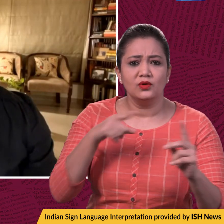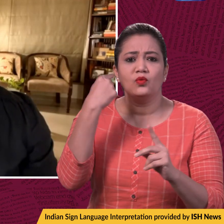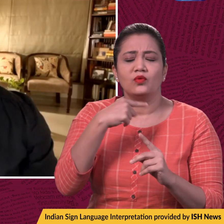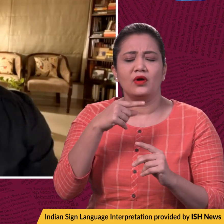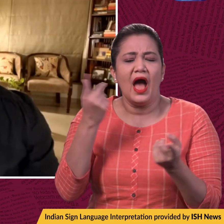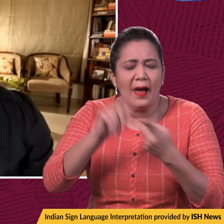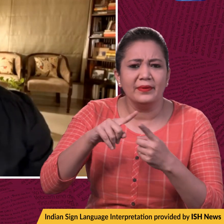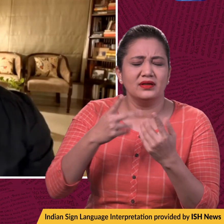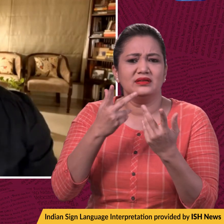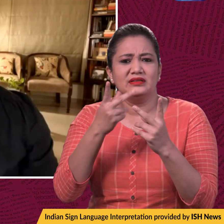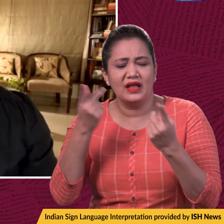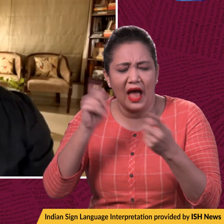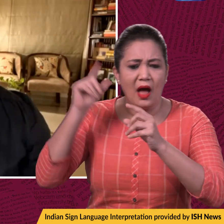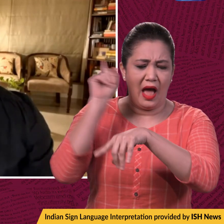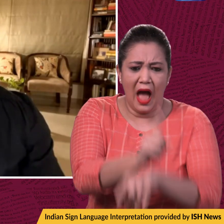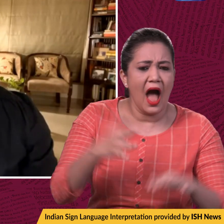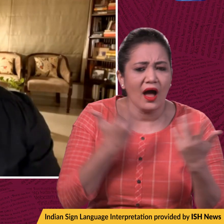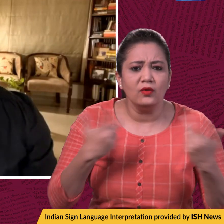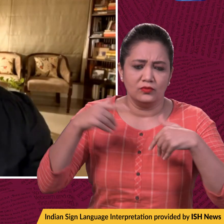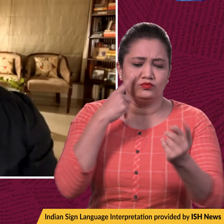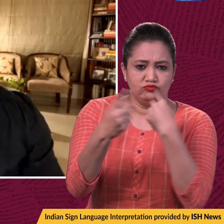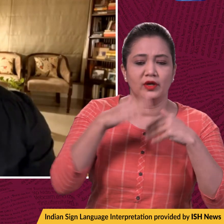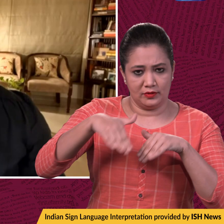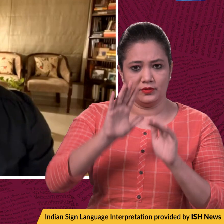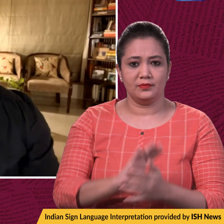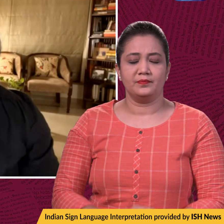to ascertain the cause of the accident.